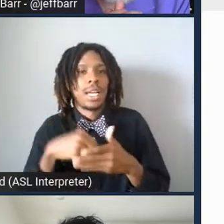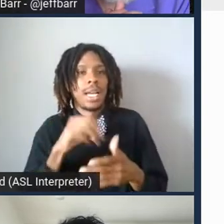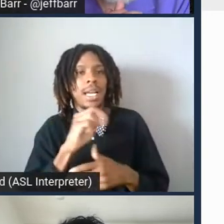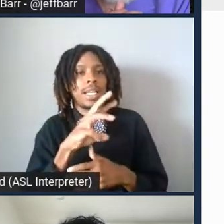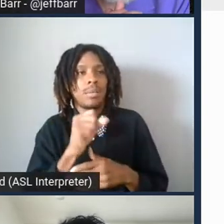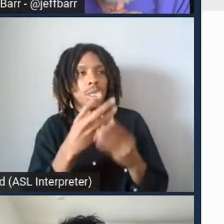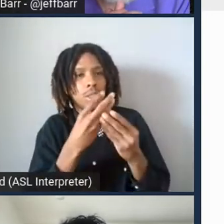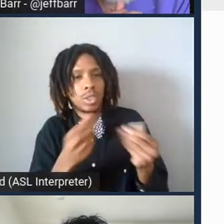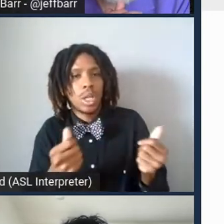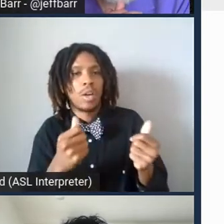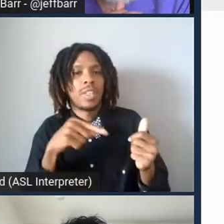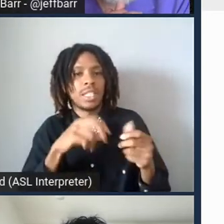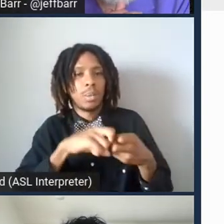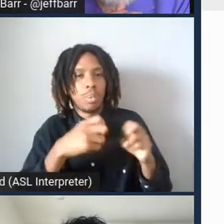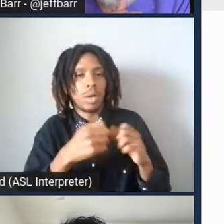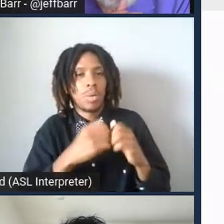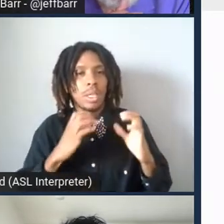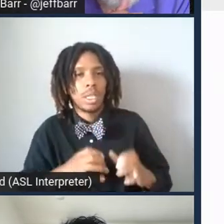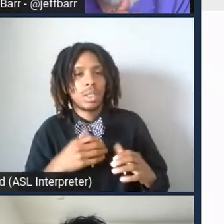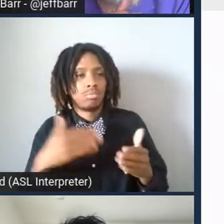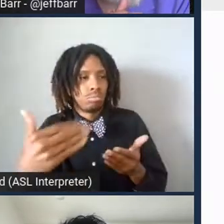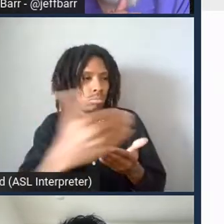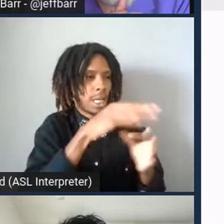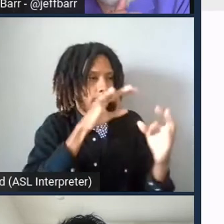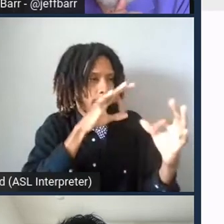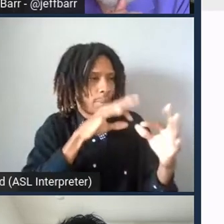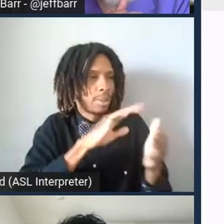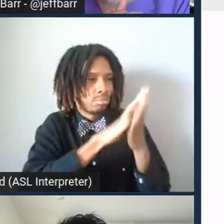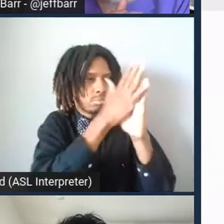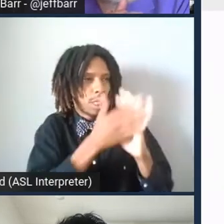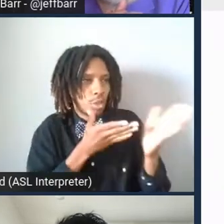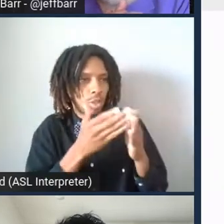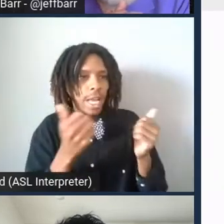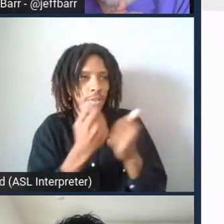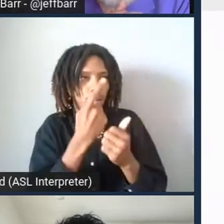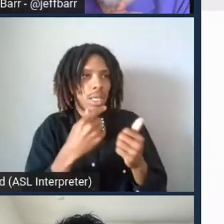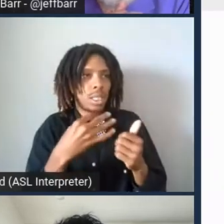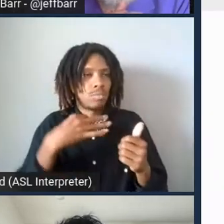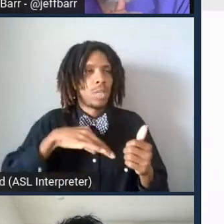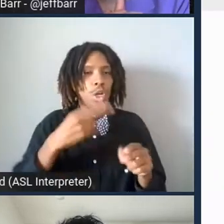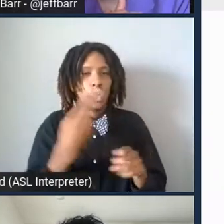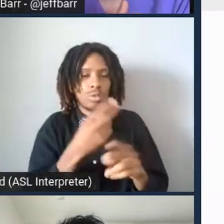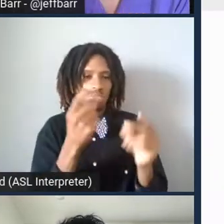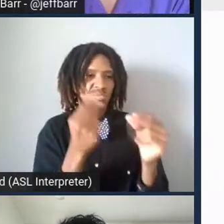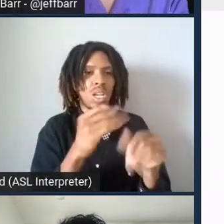at scale for customers. We gather the feedback, we turn it into a service that everyone can use on demand,